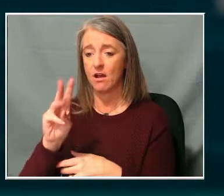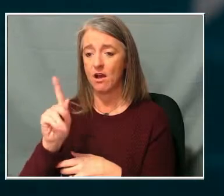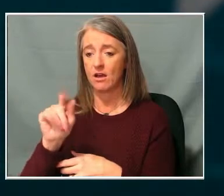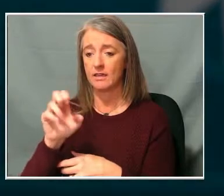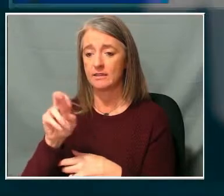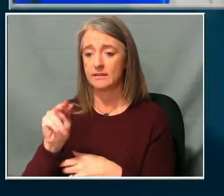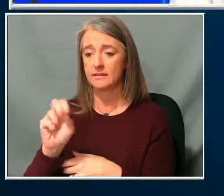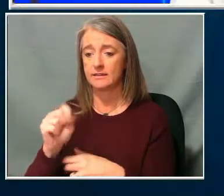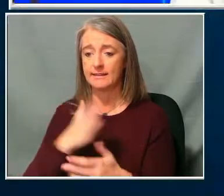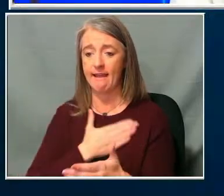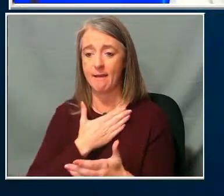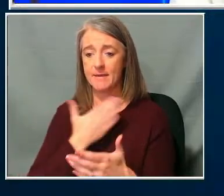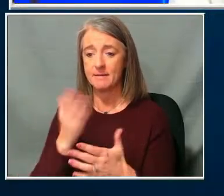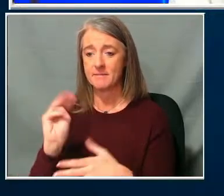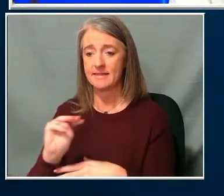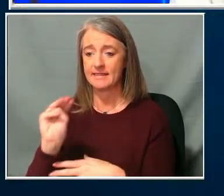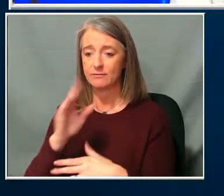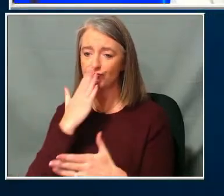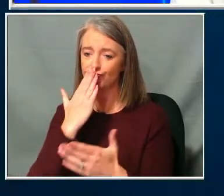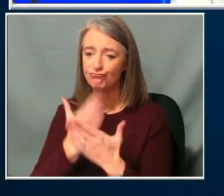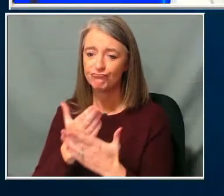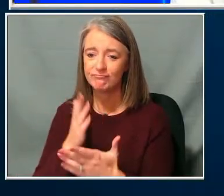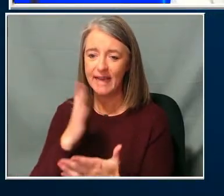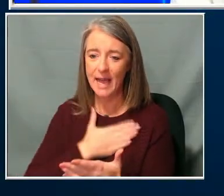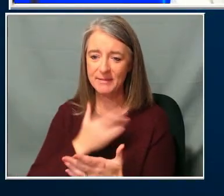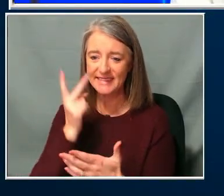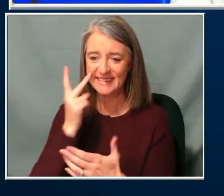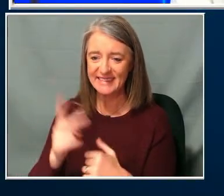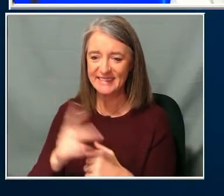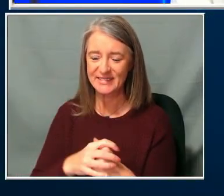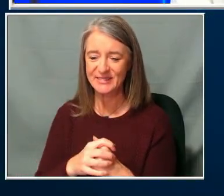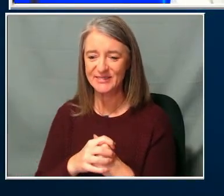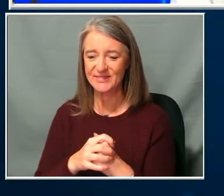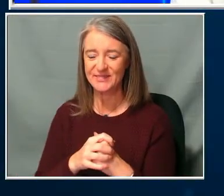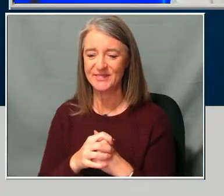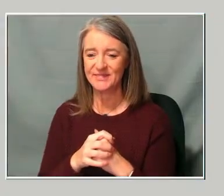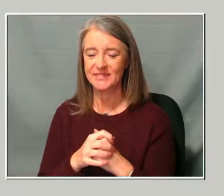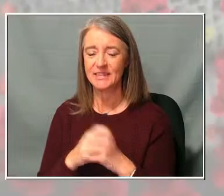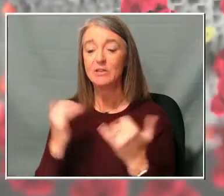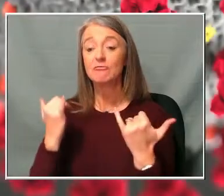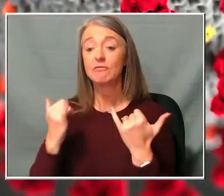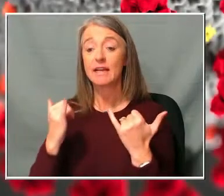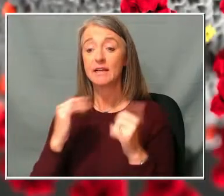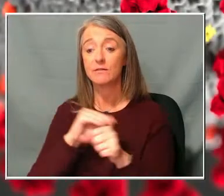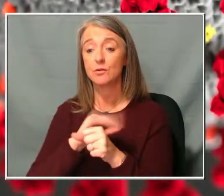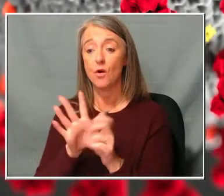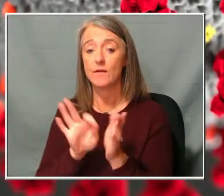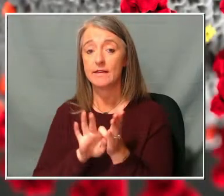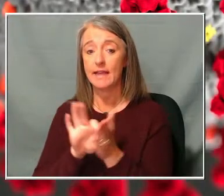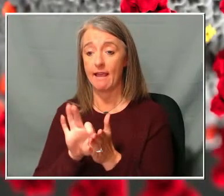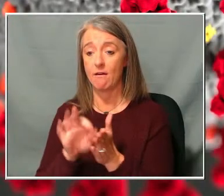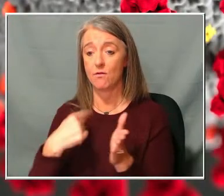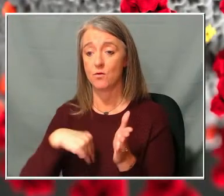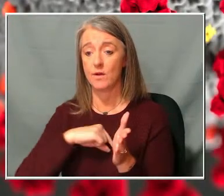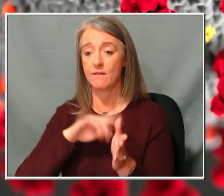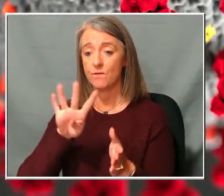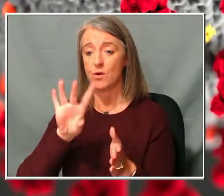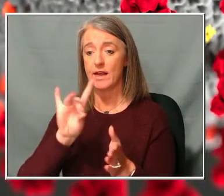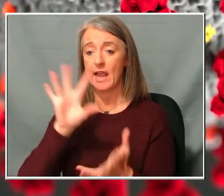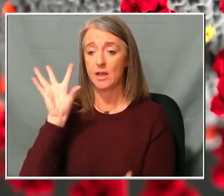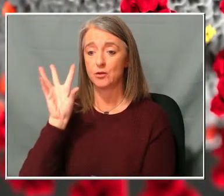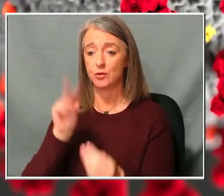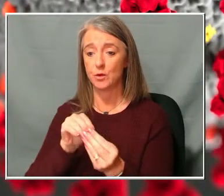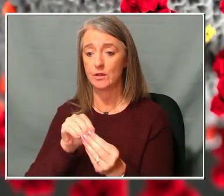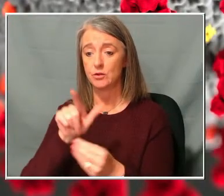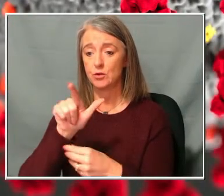Yeah. How are you? It's good. Good to see you. Yeah. Right now for the COVID count, we have 48 total,